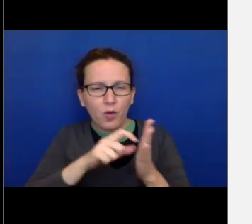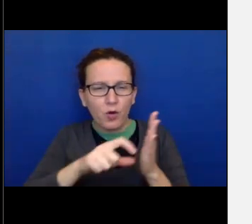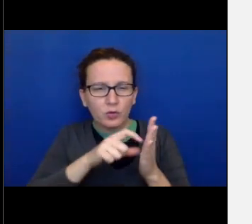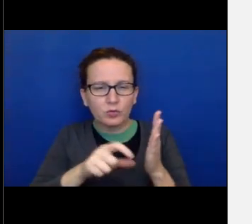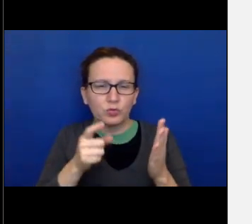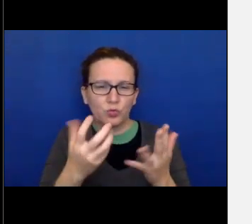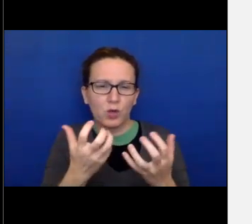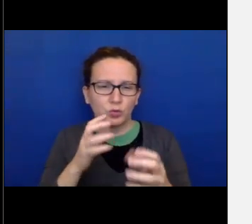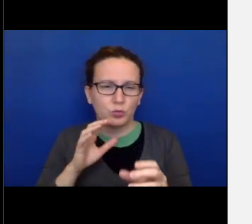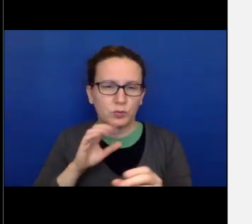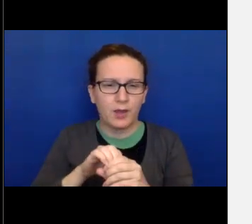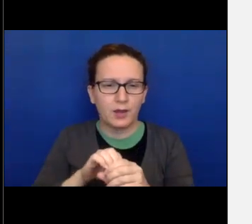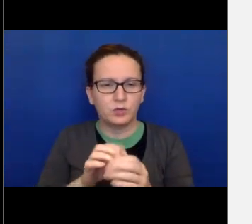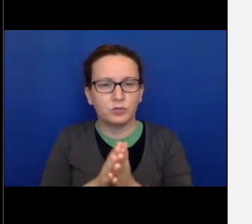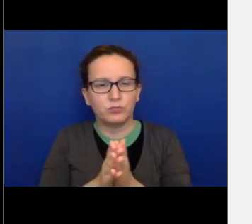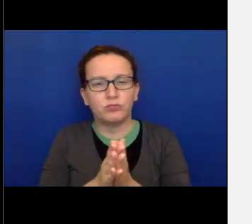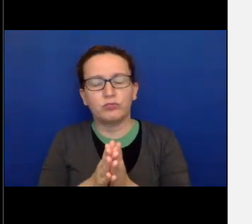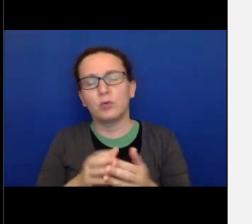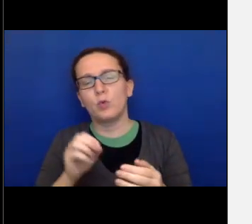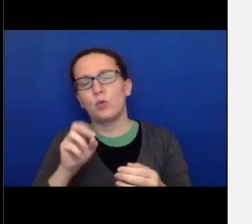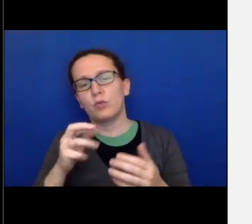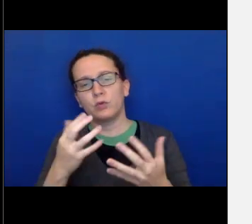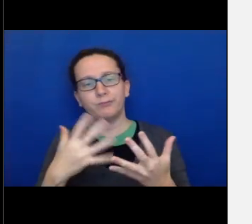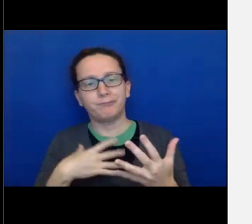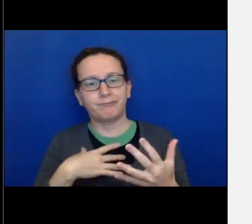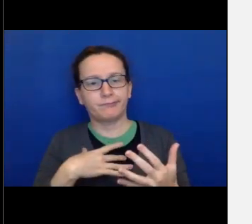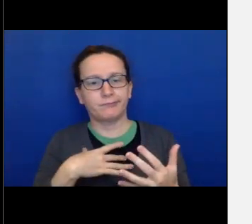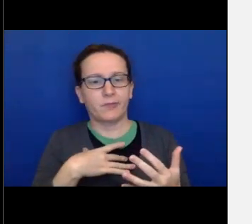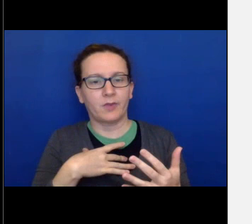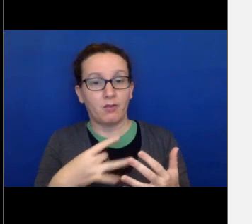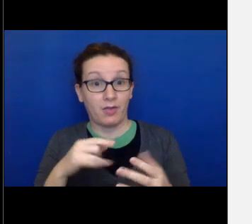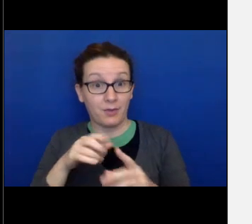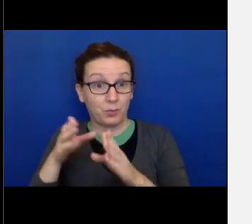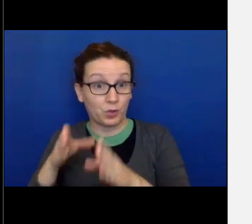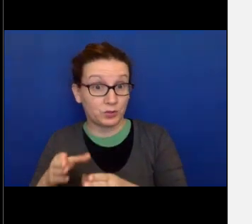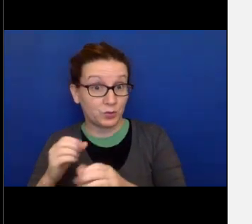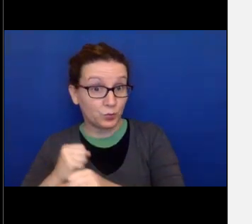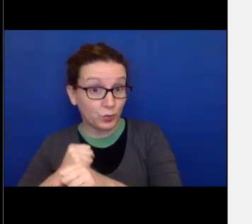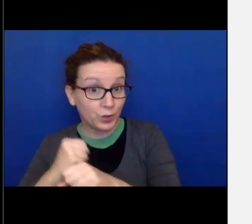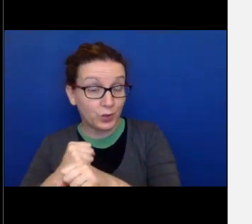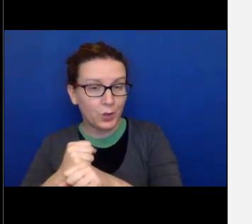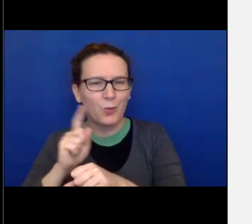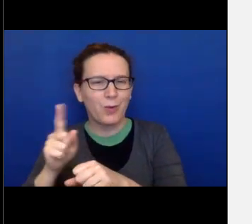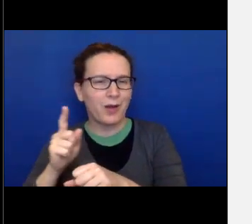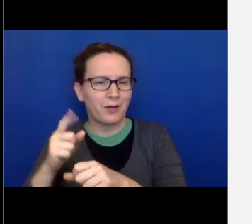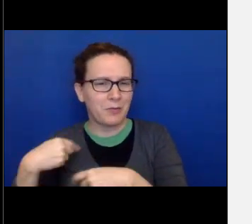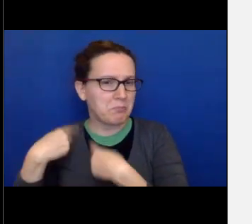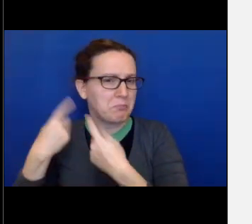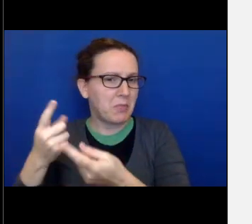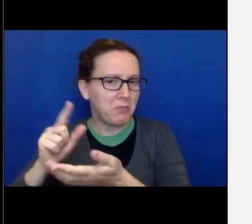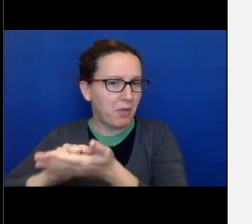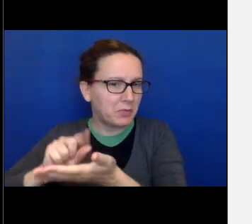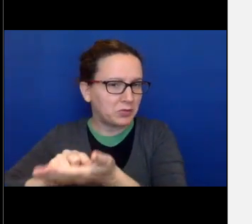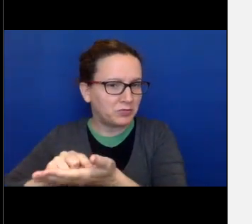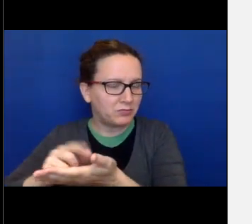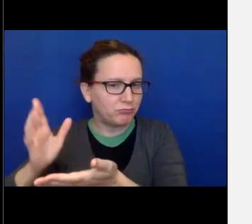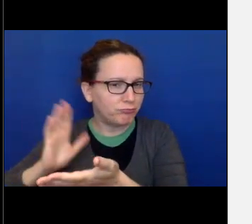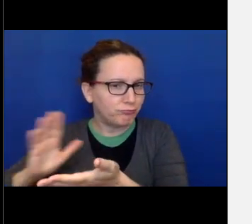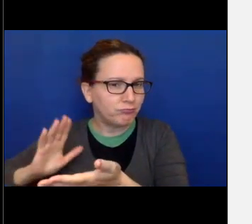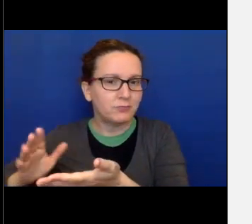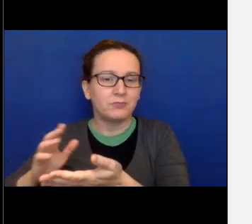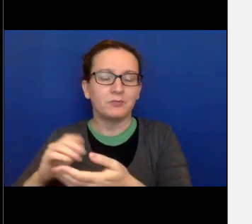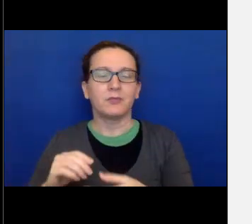want to engage or in which you like that person's work and see where they've been published or where that person has